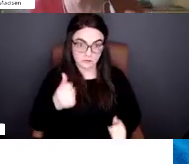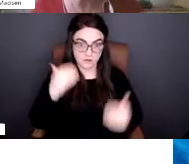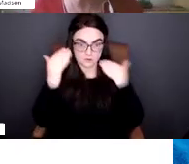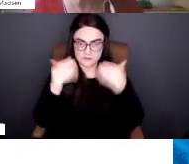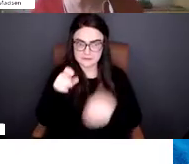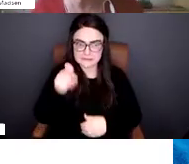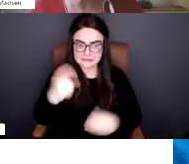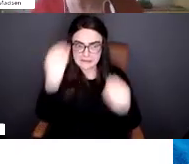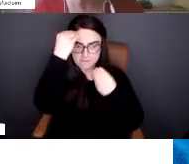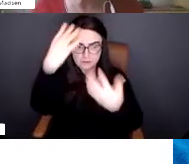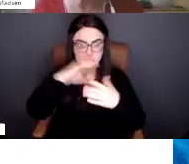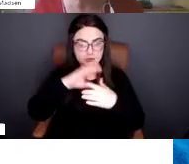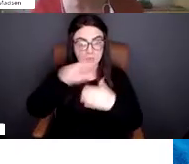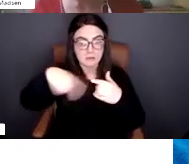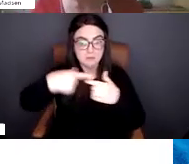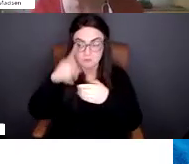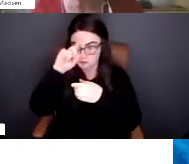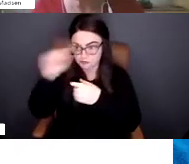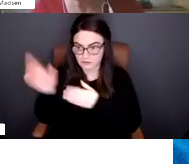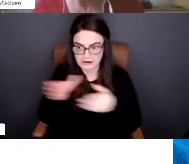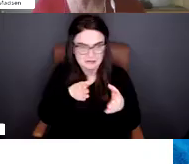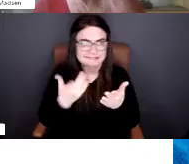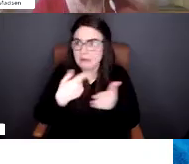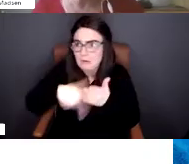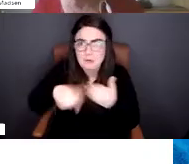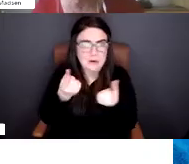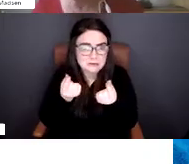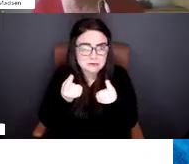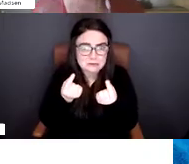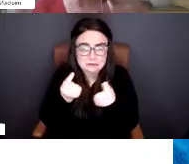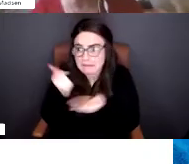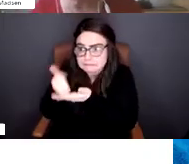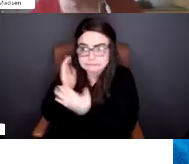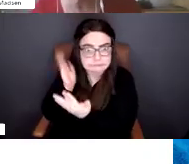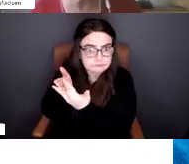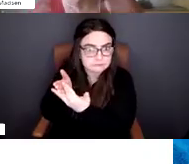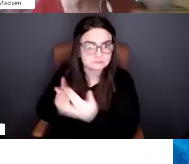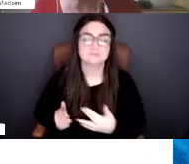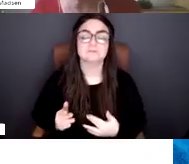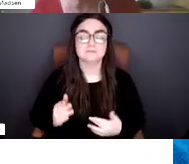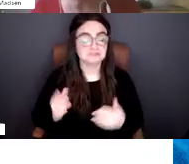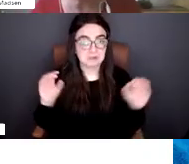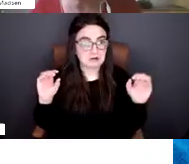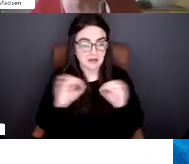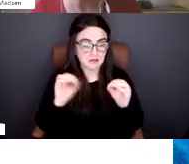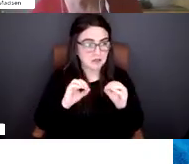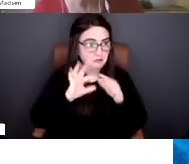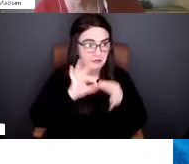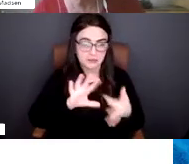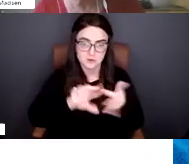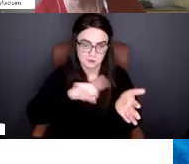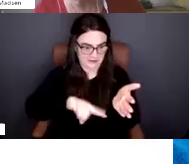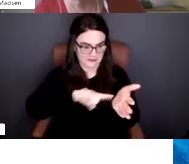about strategies on how to address this. And there wasn't anything that was evidence-based or research-based.